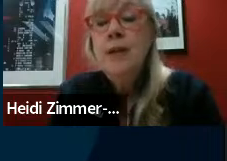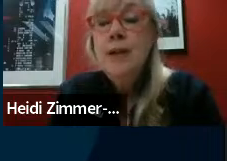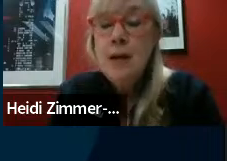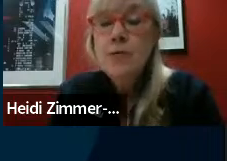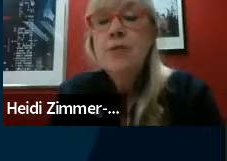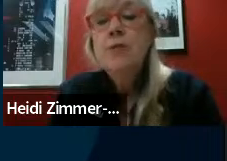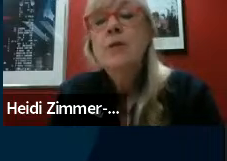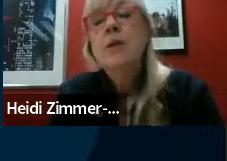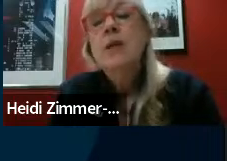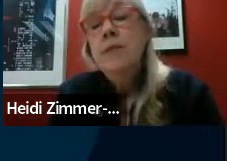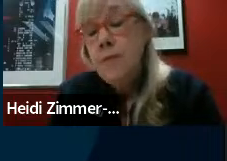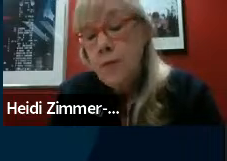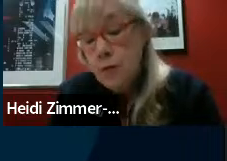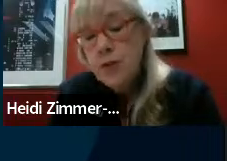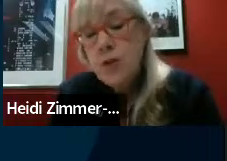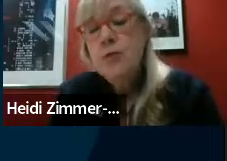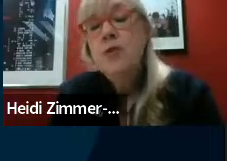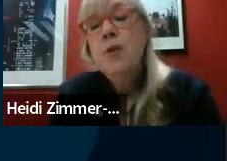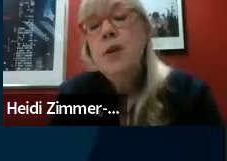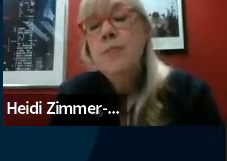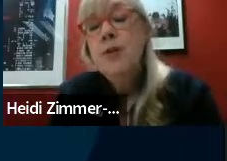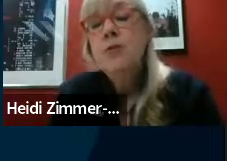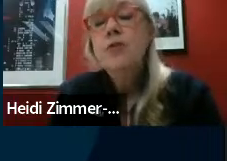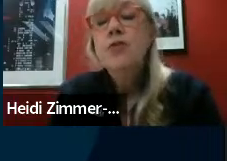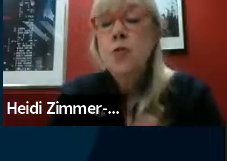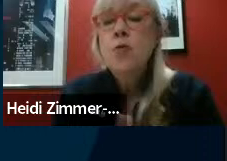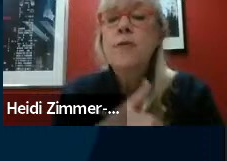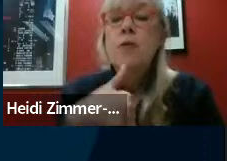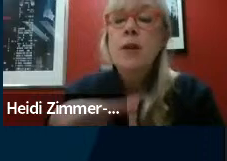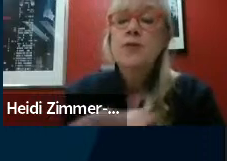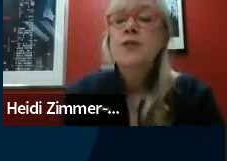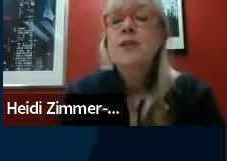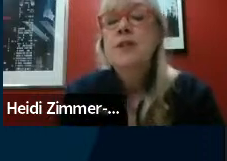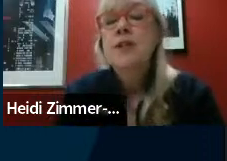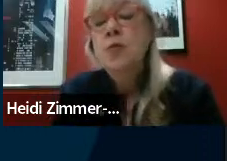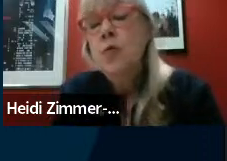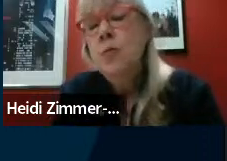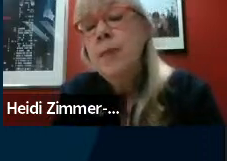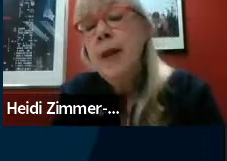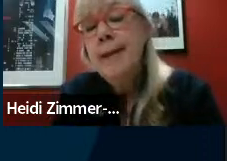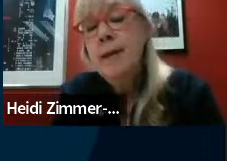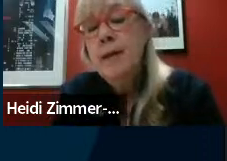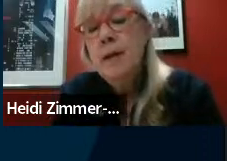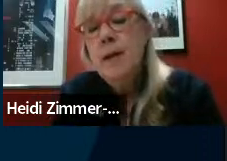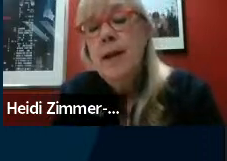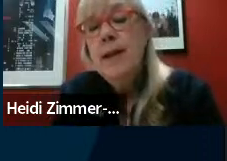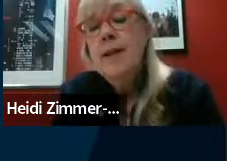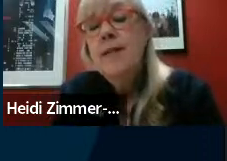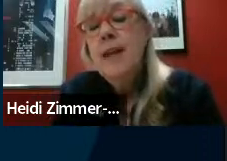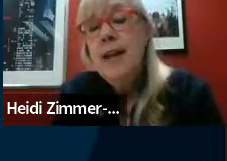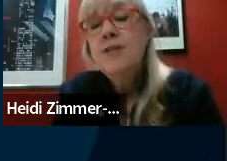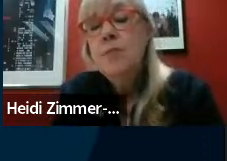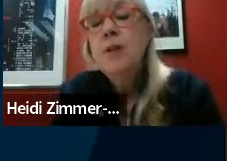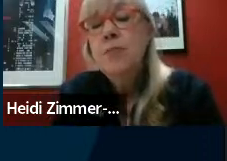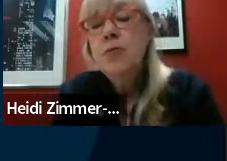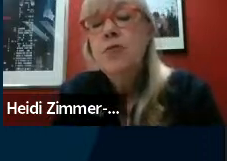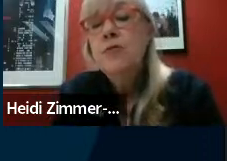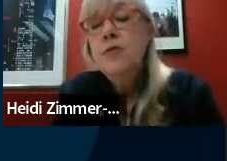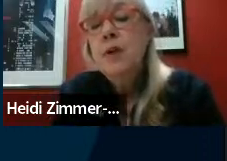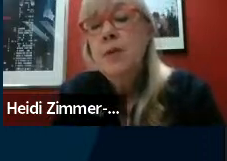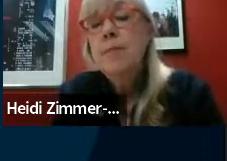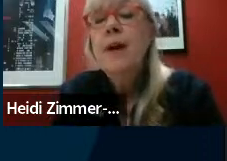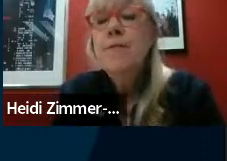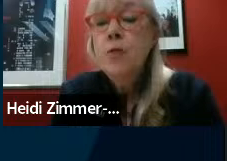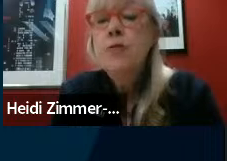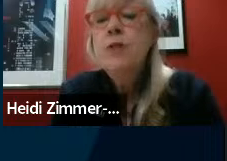to council. It first goes to property owners or whoever else is in the district will be paying, and that has to be